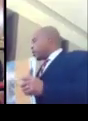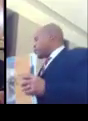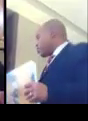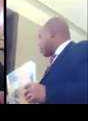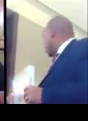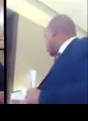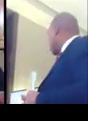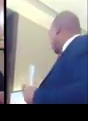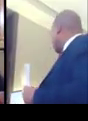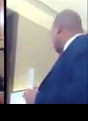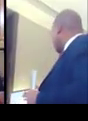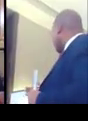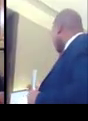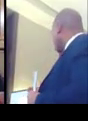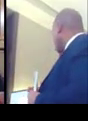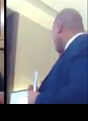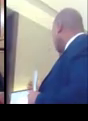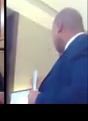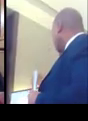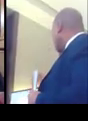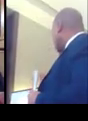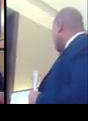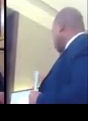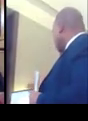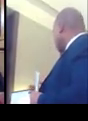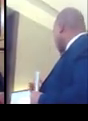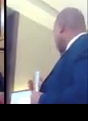economic development, transportation. So